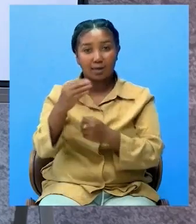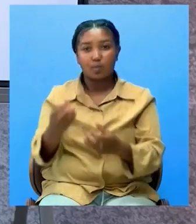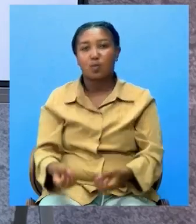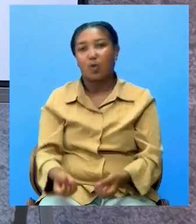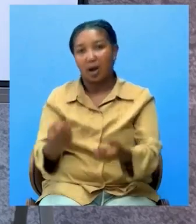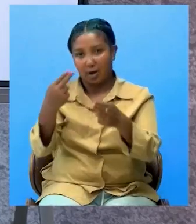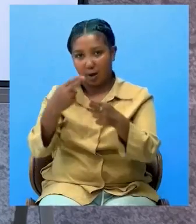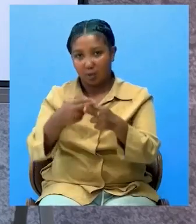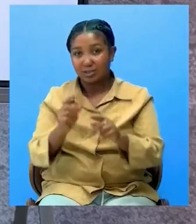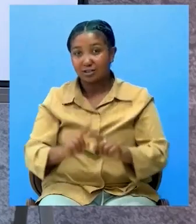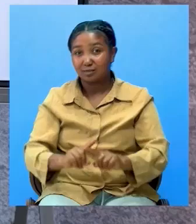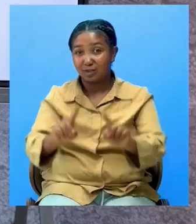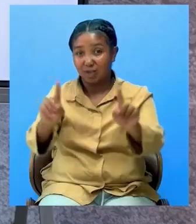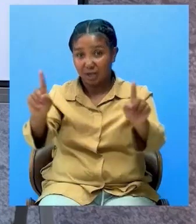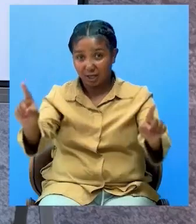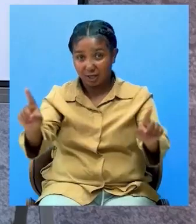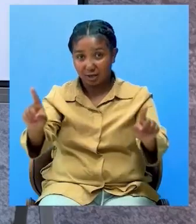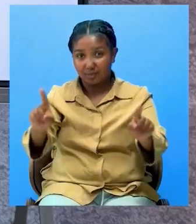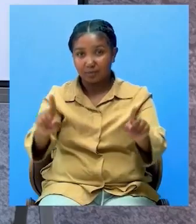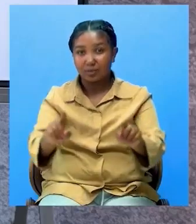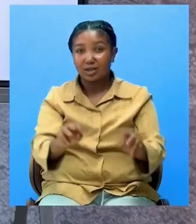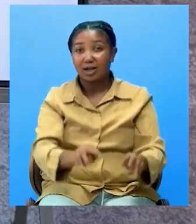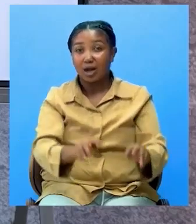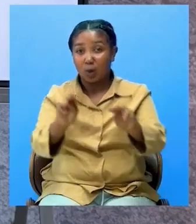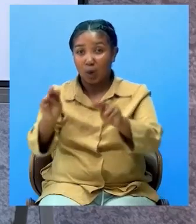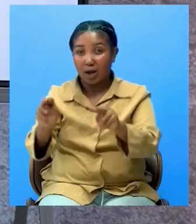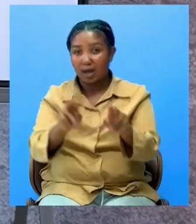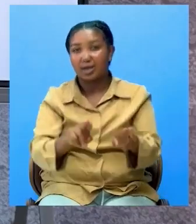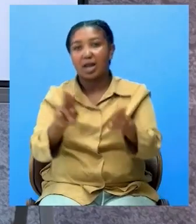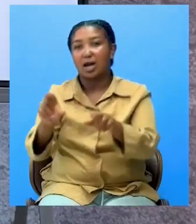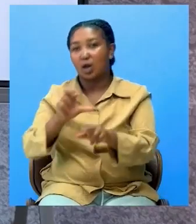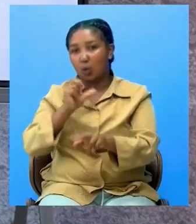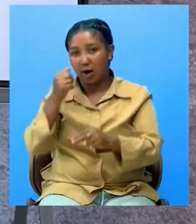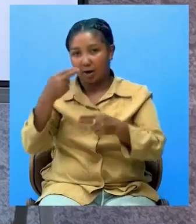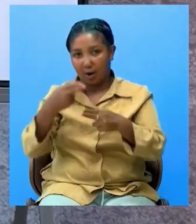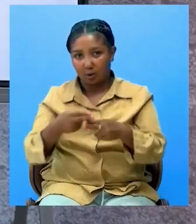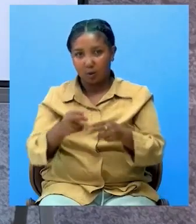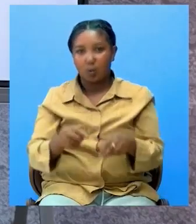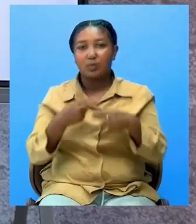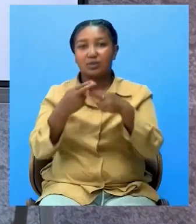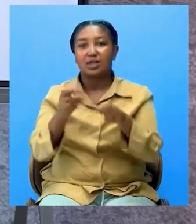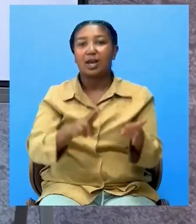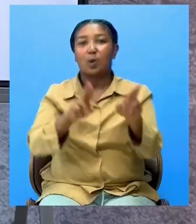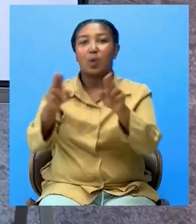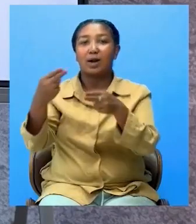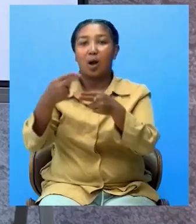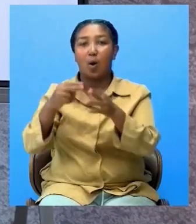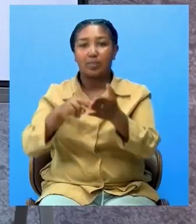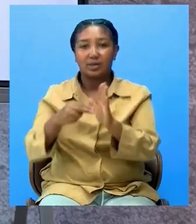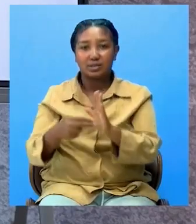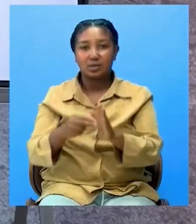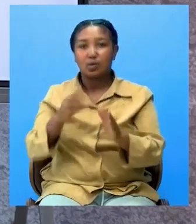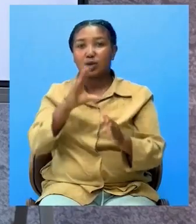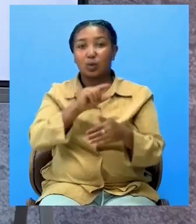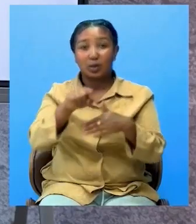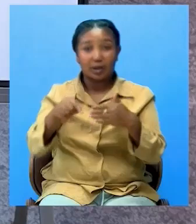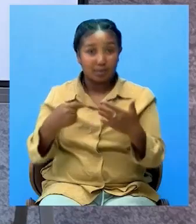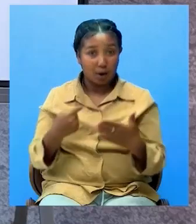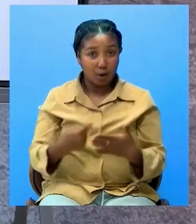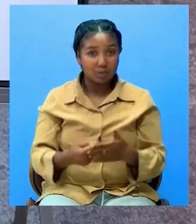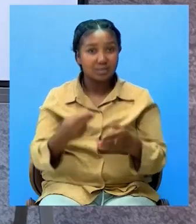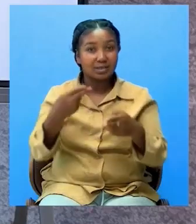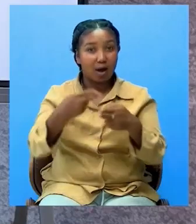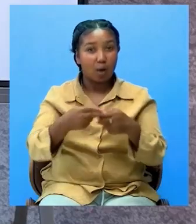plural noun, especially in regular and irregular pairs. When we say regular noun, we're talking about